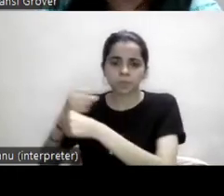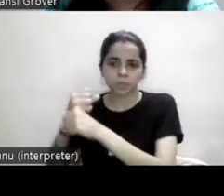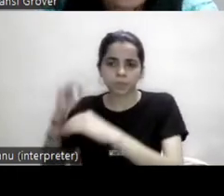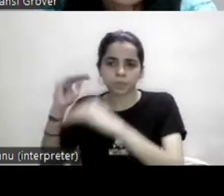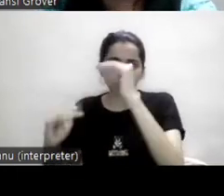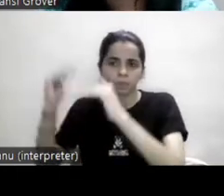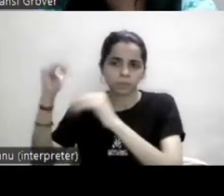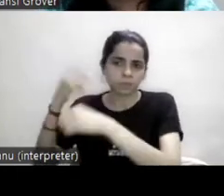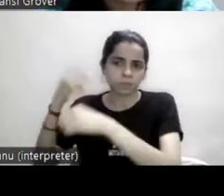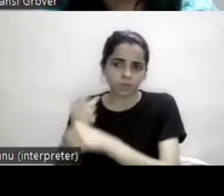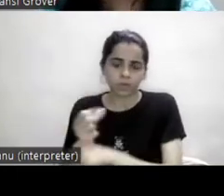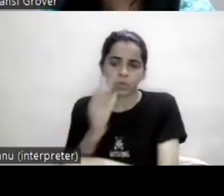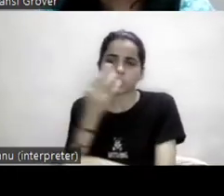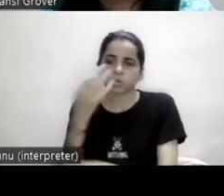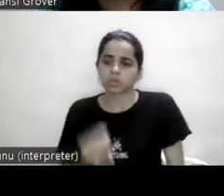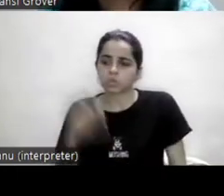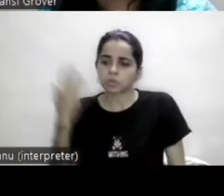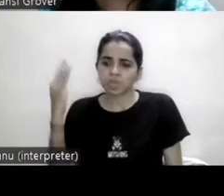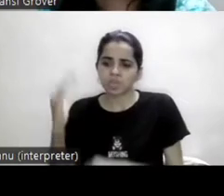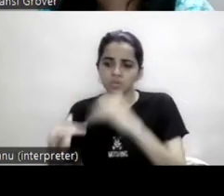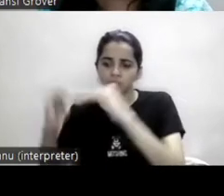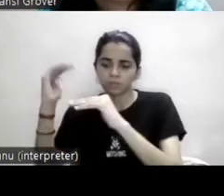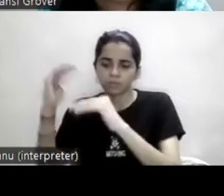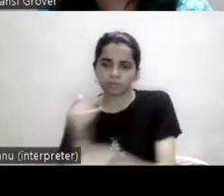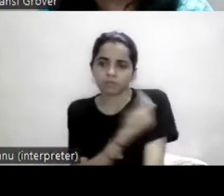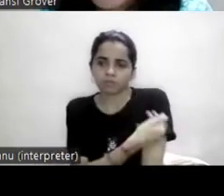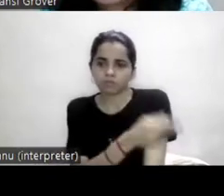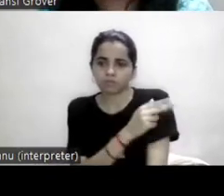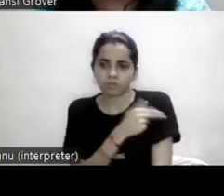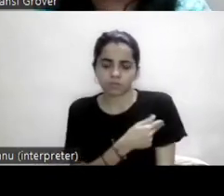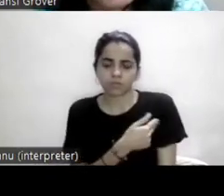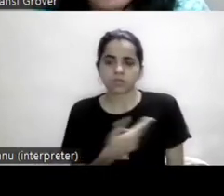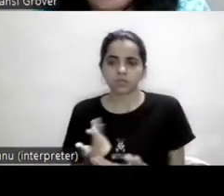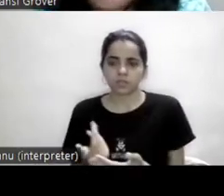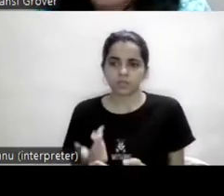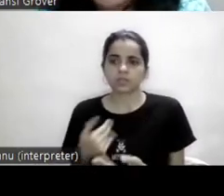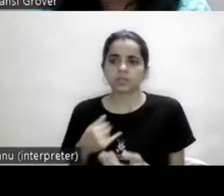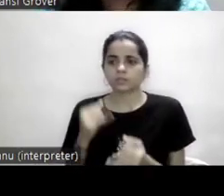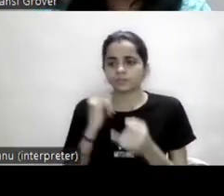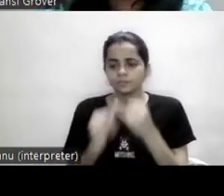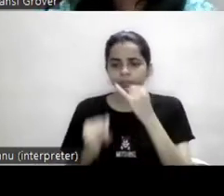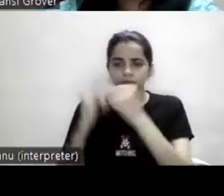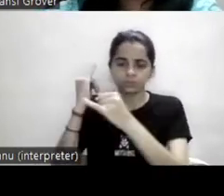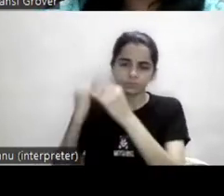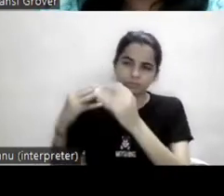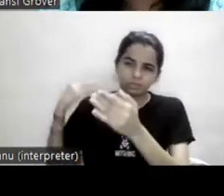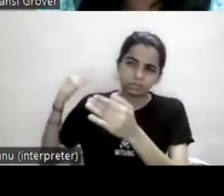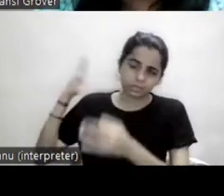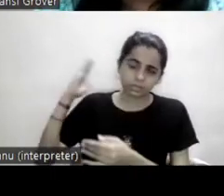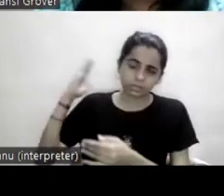diagnostics, all this came with the British colonial history in India. Now, when